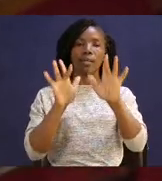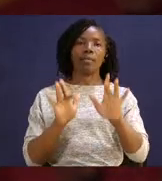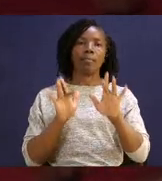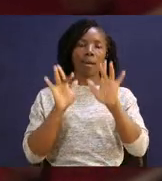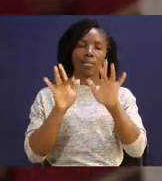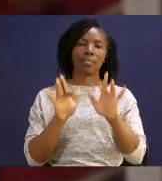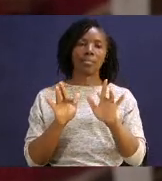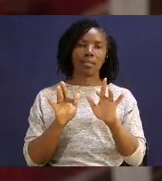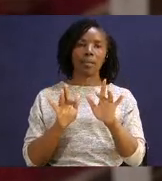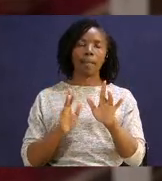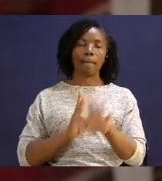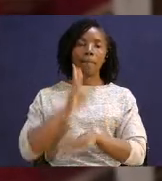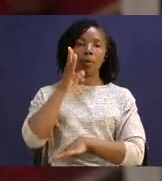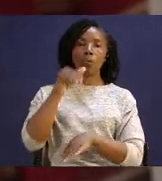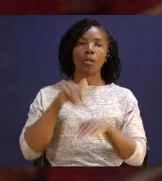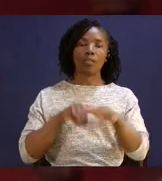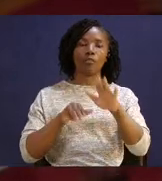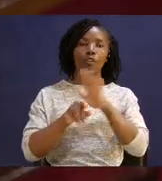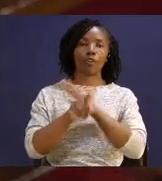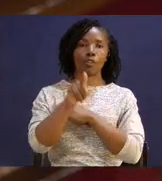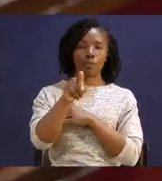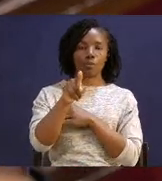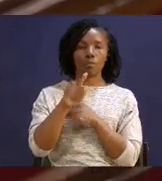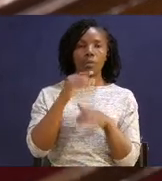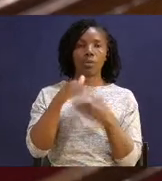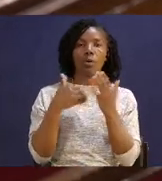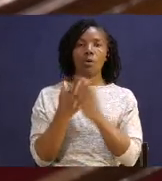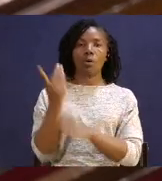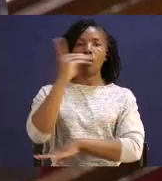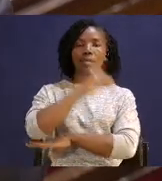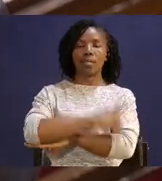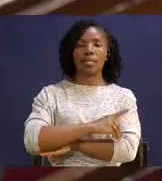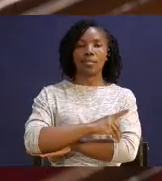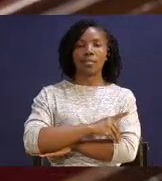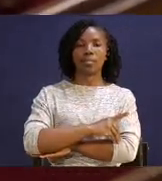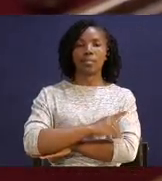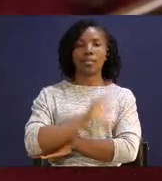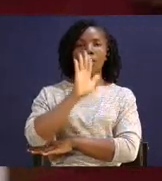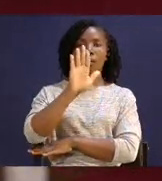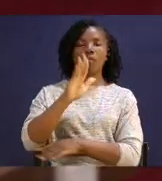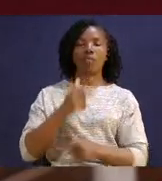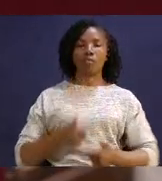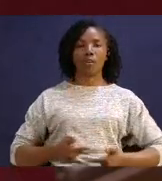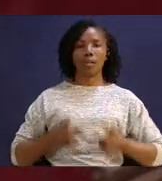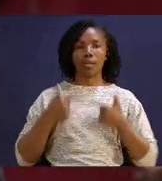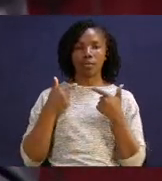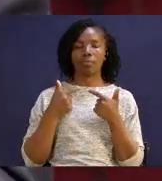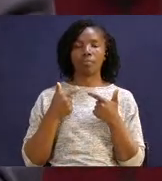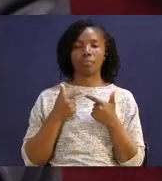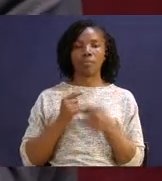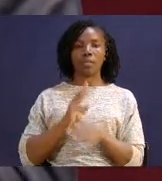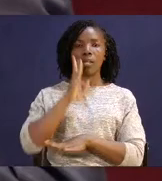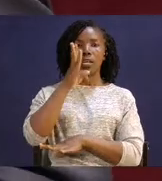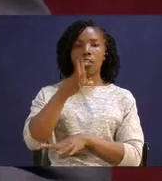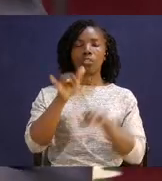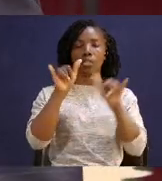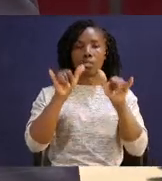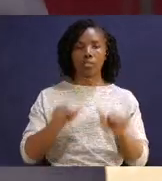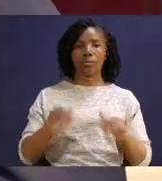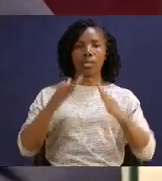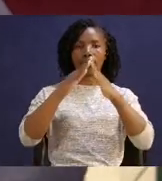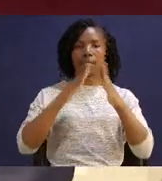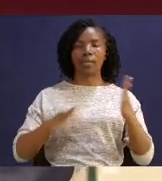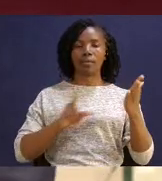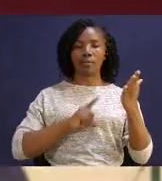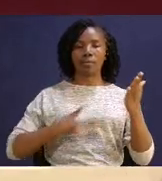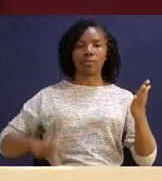mercy shall follow you all the days of your life, and you shall dwell in the house of the